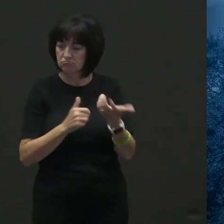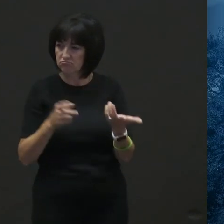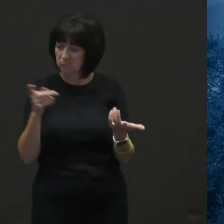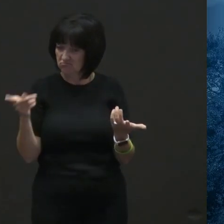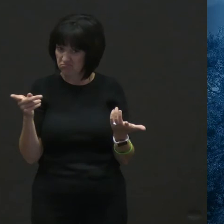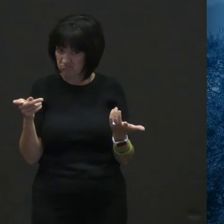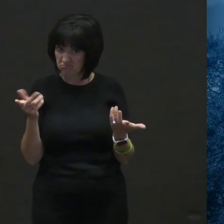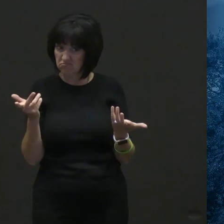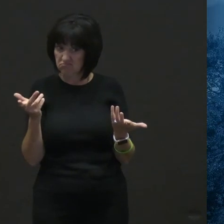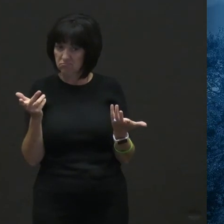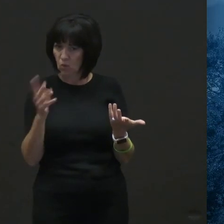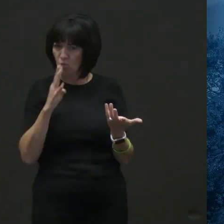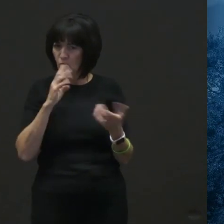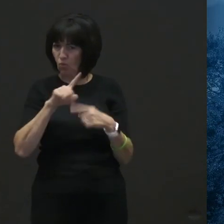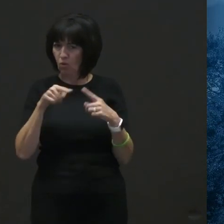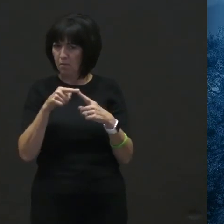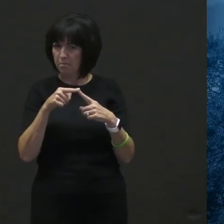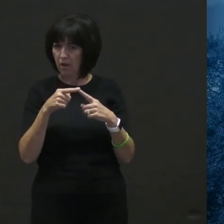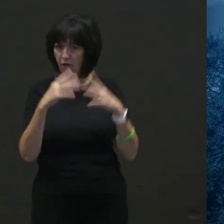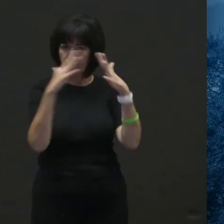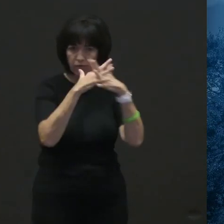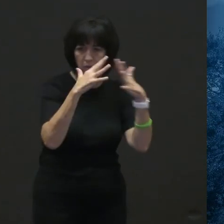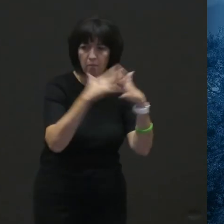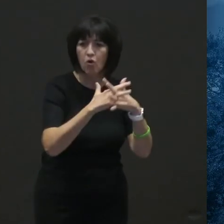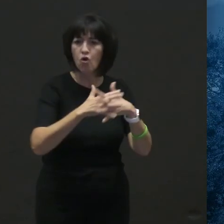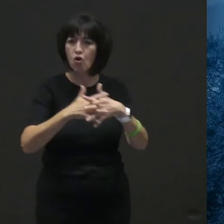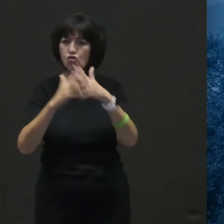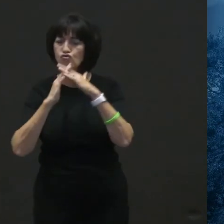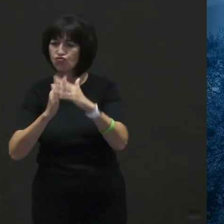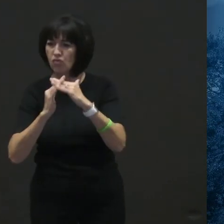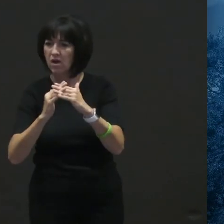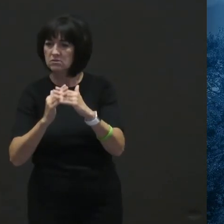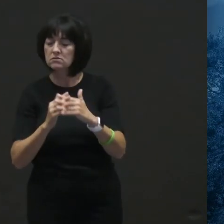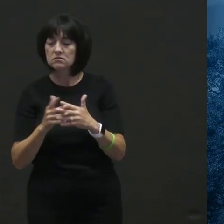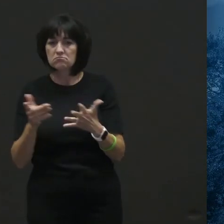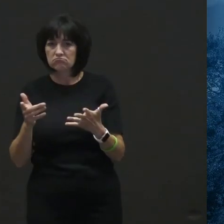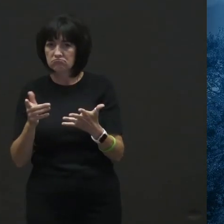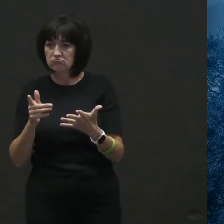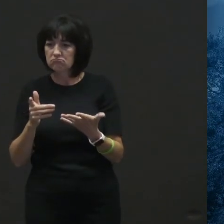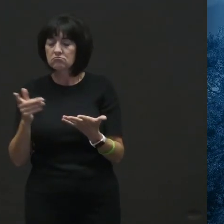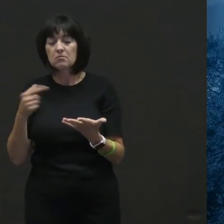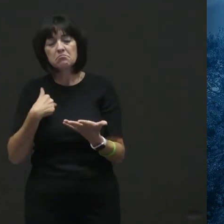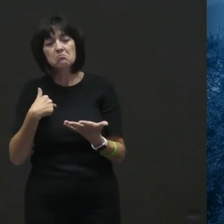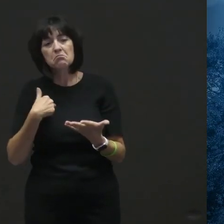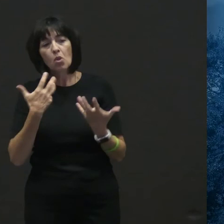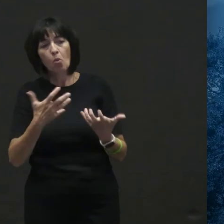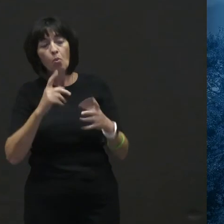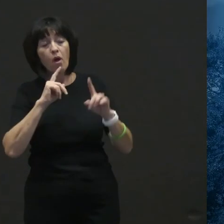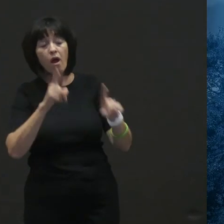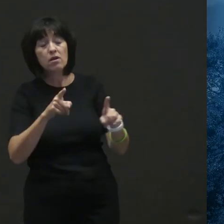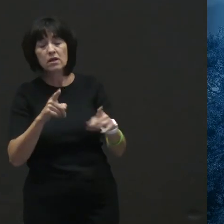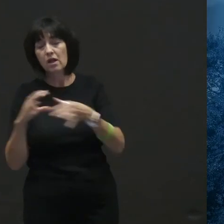it over to Dr. Rattay, I wonder, and I asked